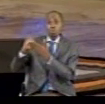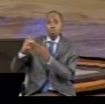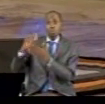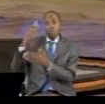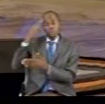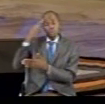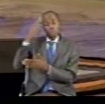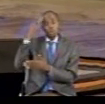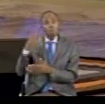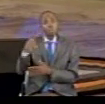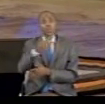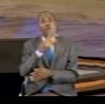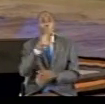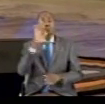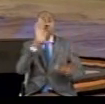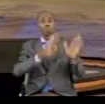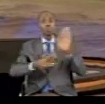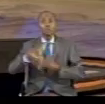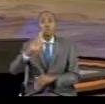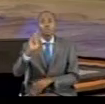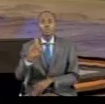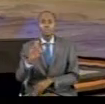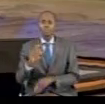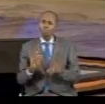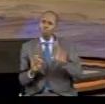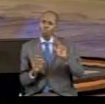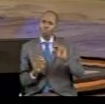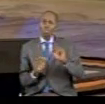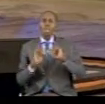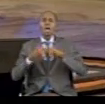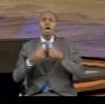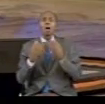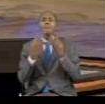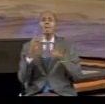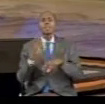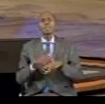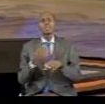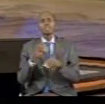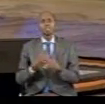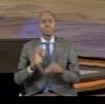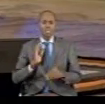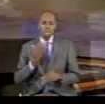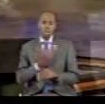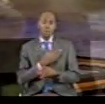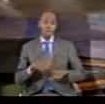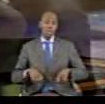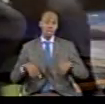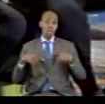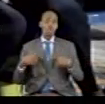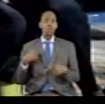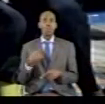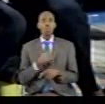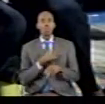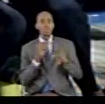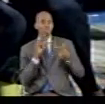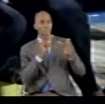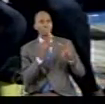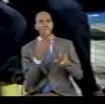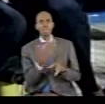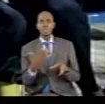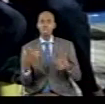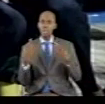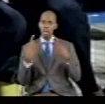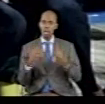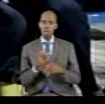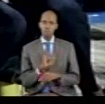of their trouble. How many times in our lives, as we look at things happening, and we look